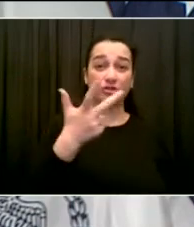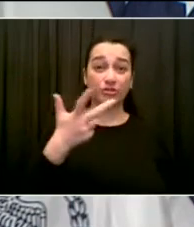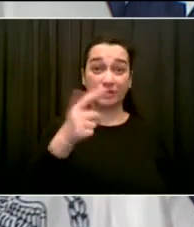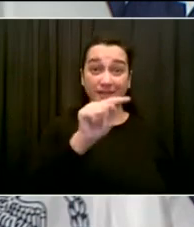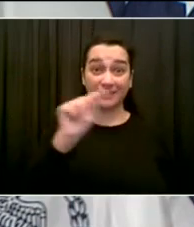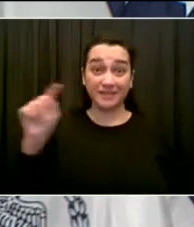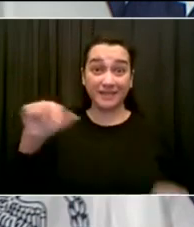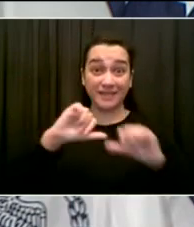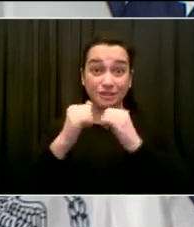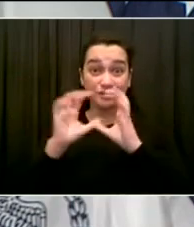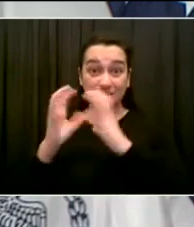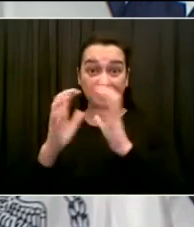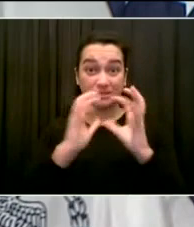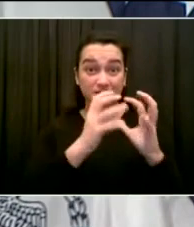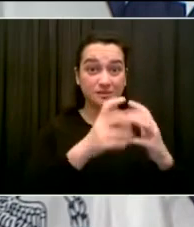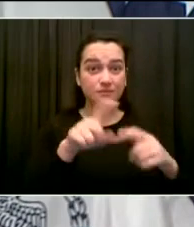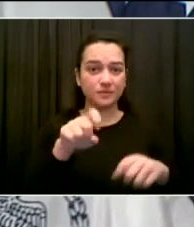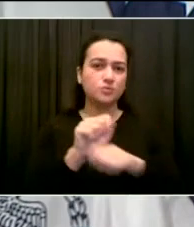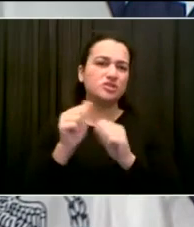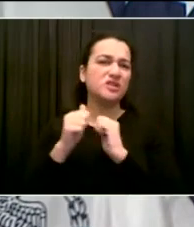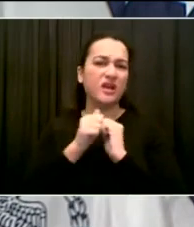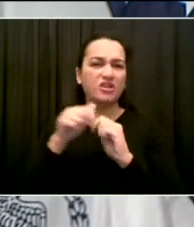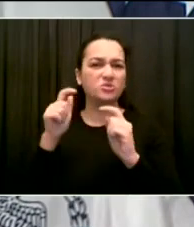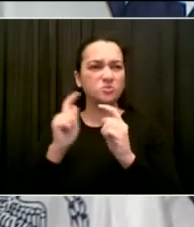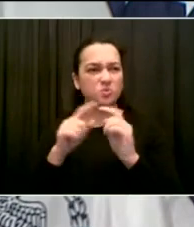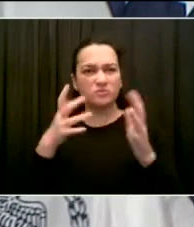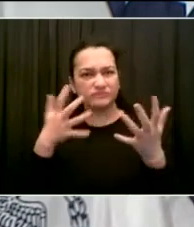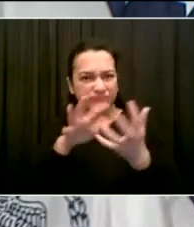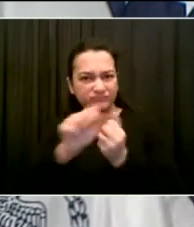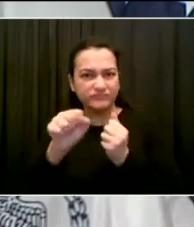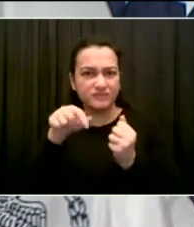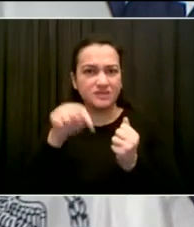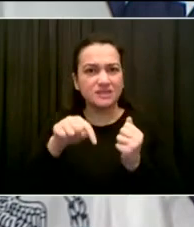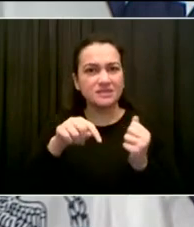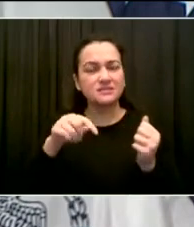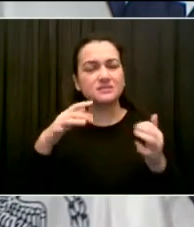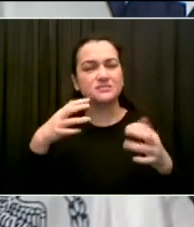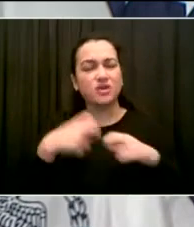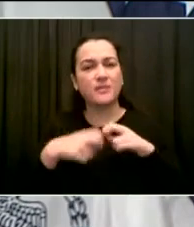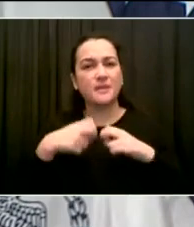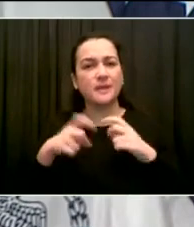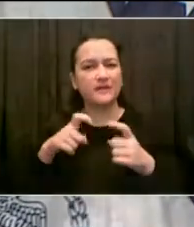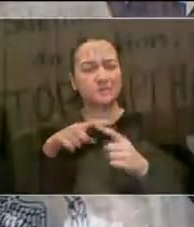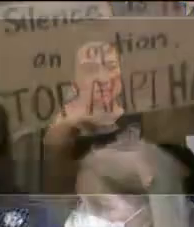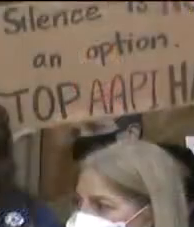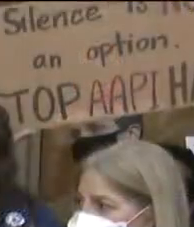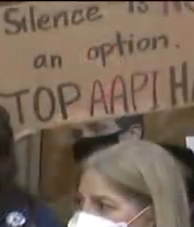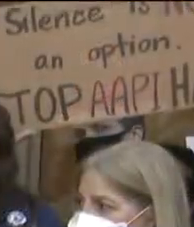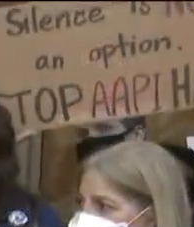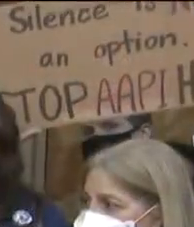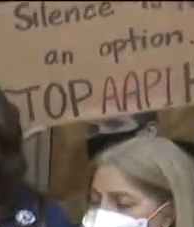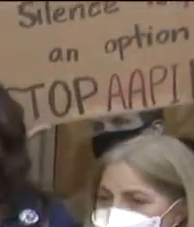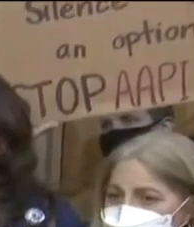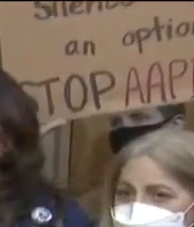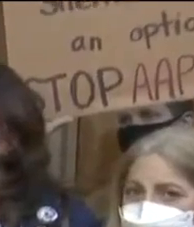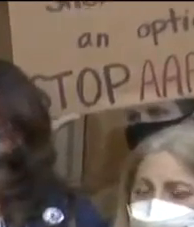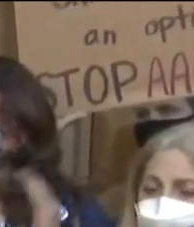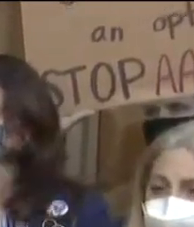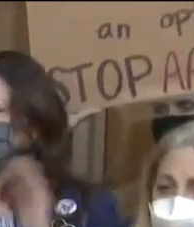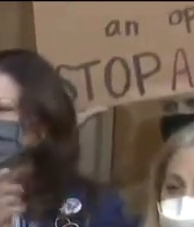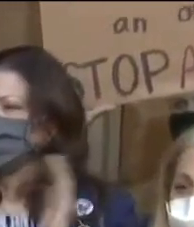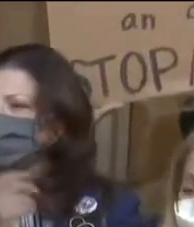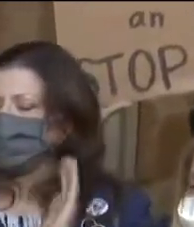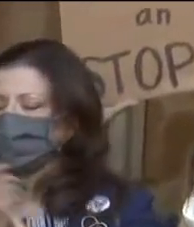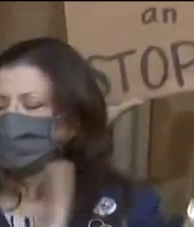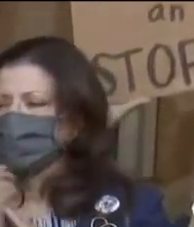health professionals, or in other cases, of course, how we move NYPD officers around. Demanding something to be done for